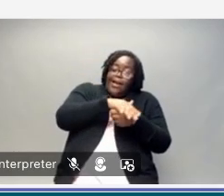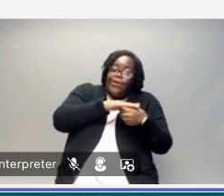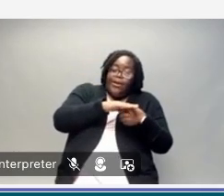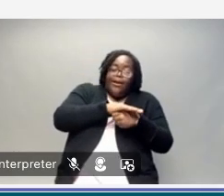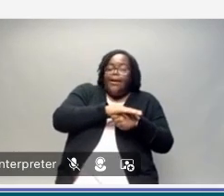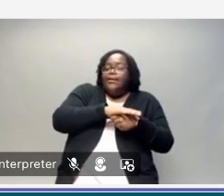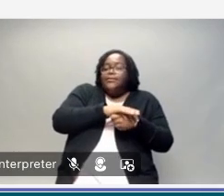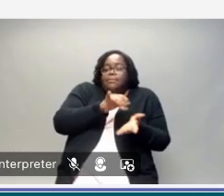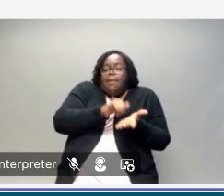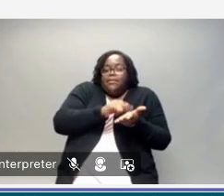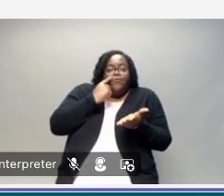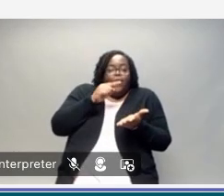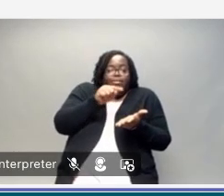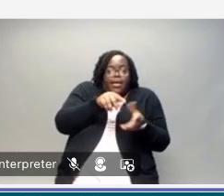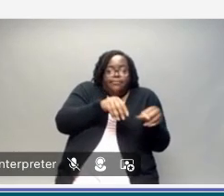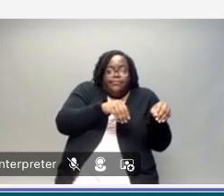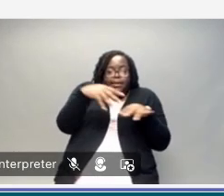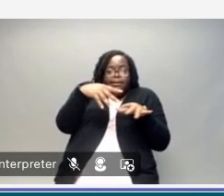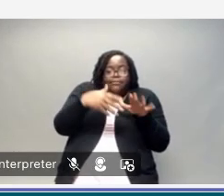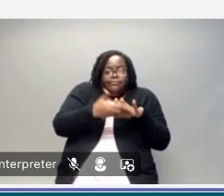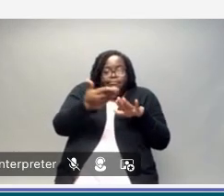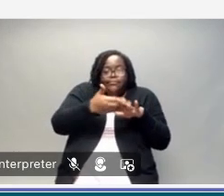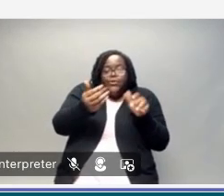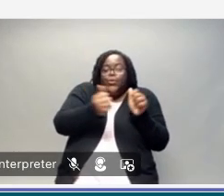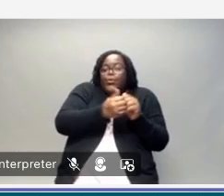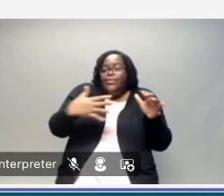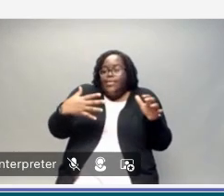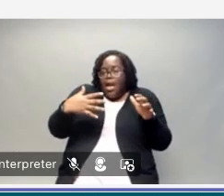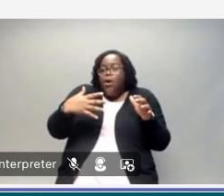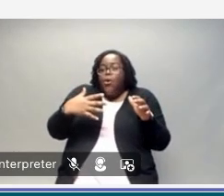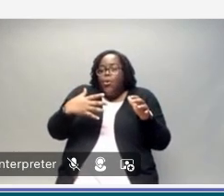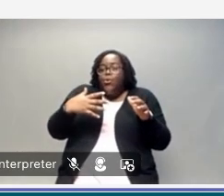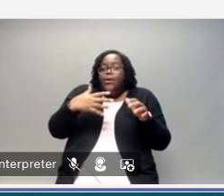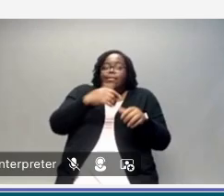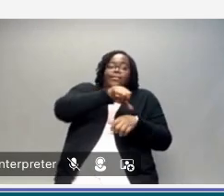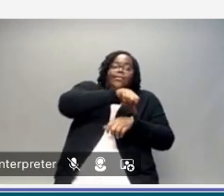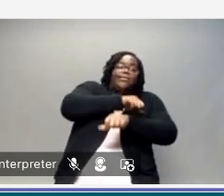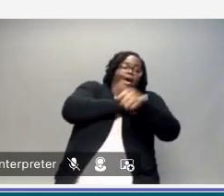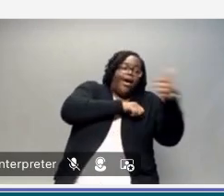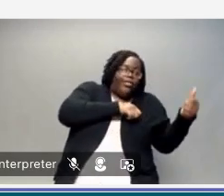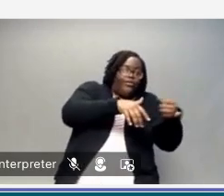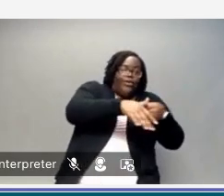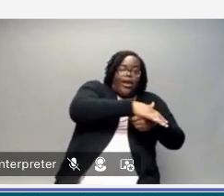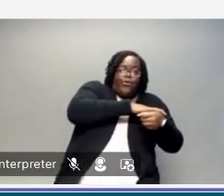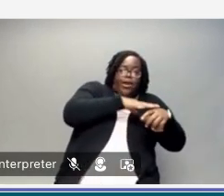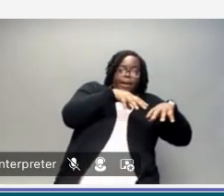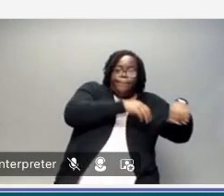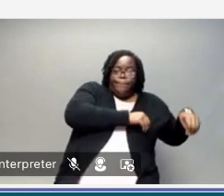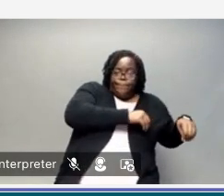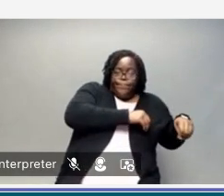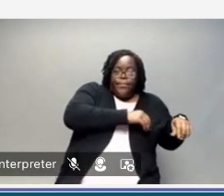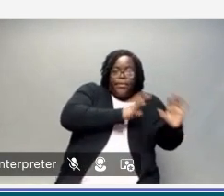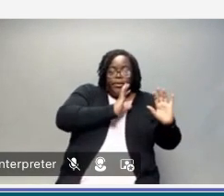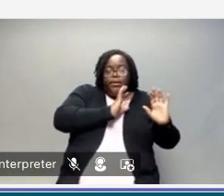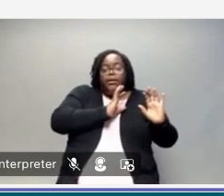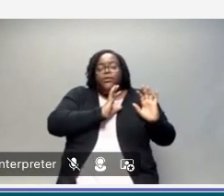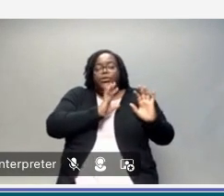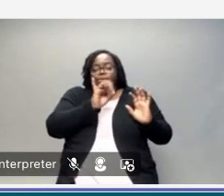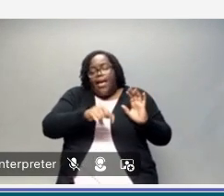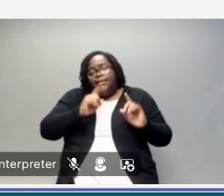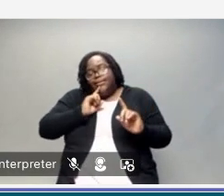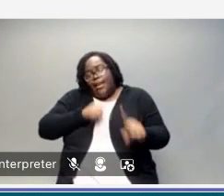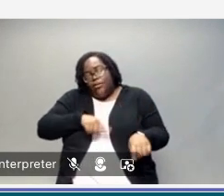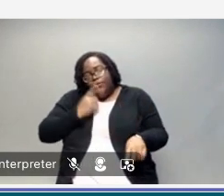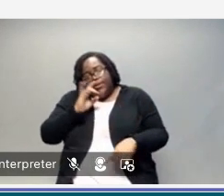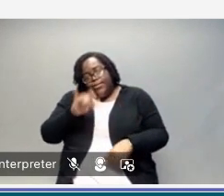them energized without turning off the power to those areas that are in the high fire risk area. So that's sort of the answer